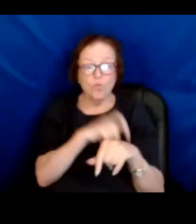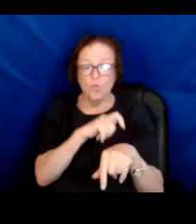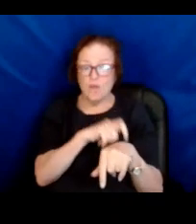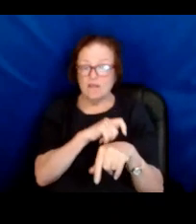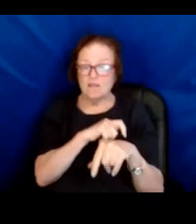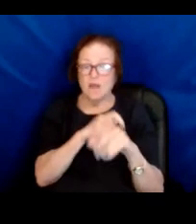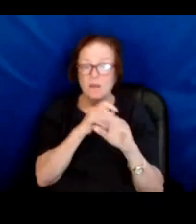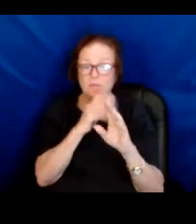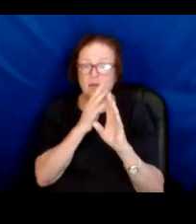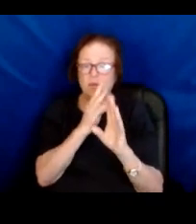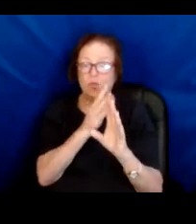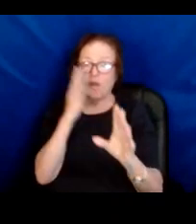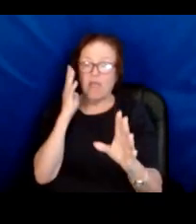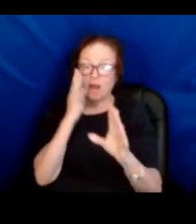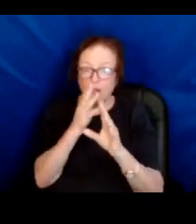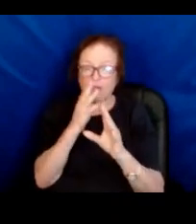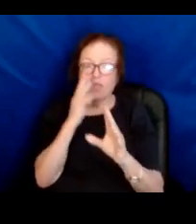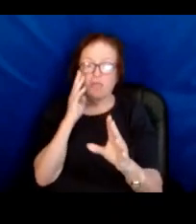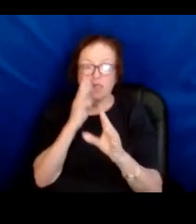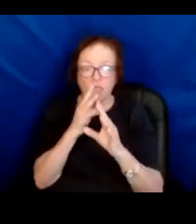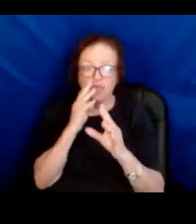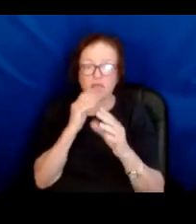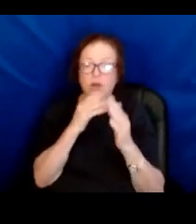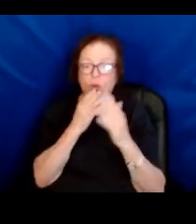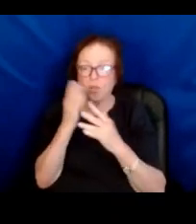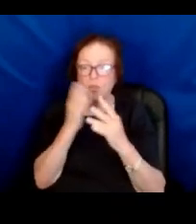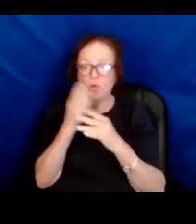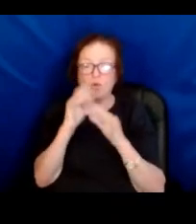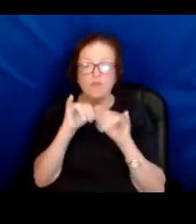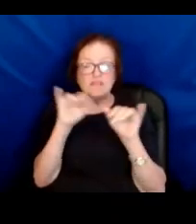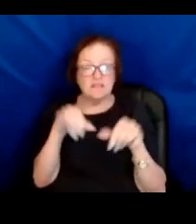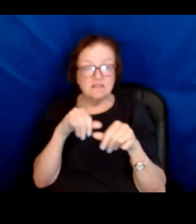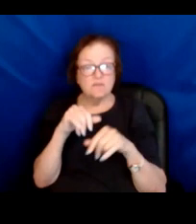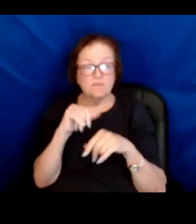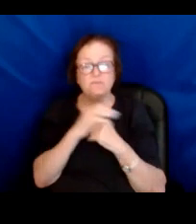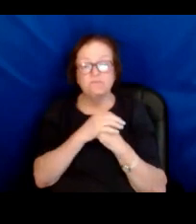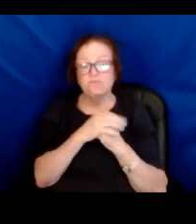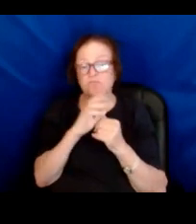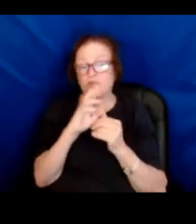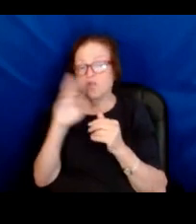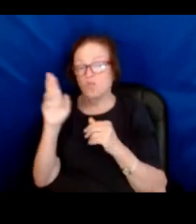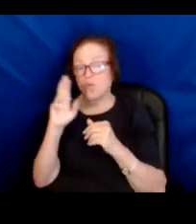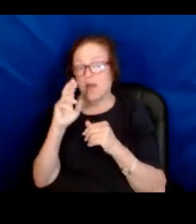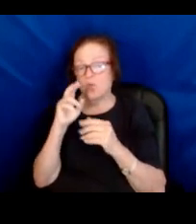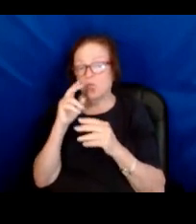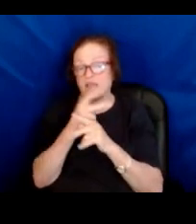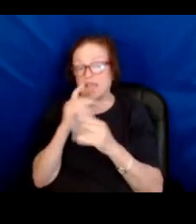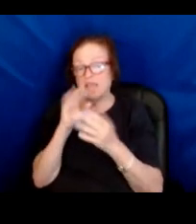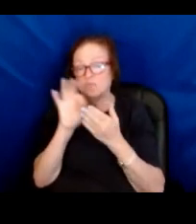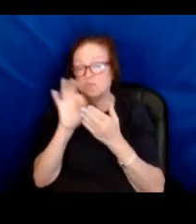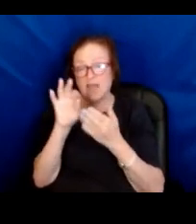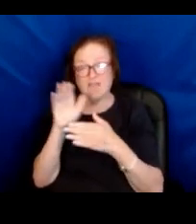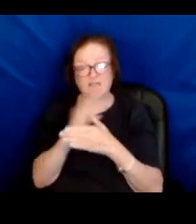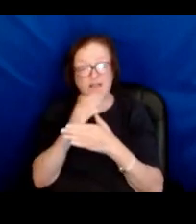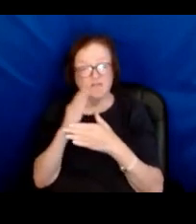waiting in line for a server and moving through this system. You can see that changing over time. On the right, we're keeping track of the average time in the